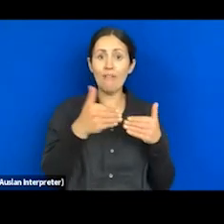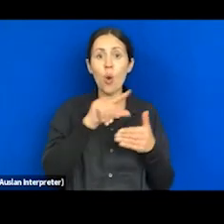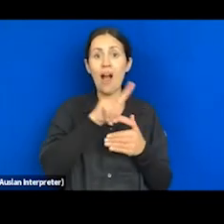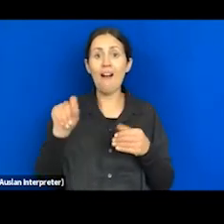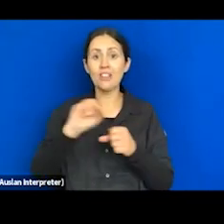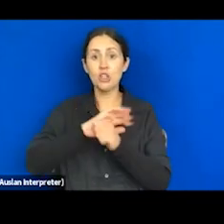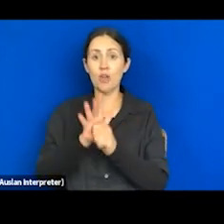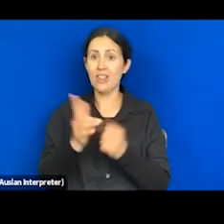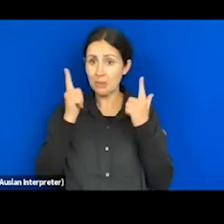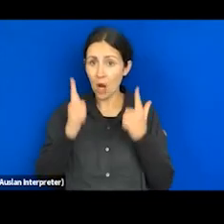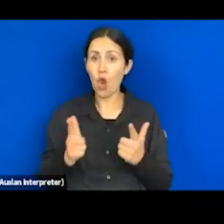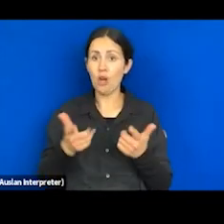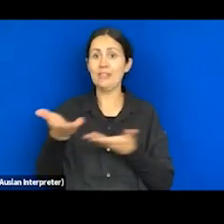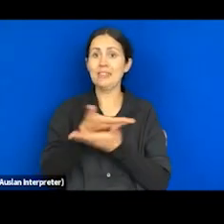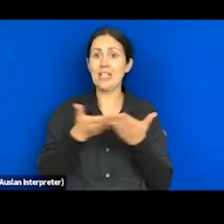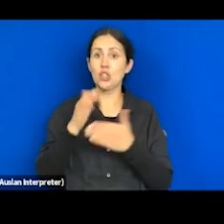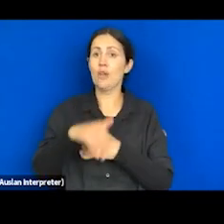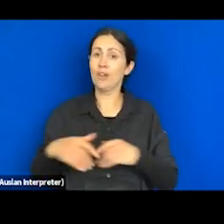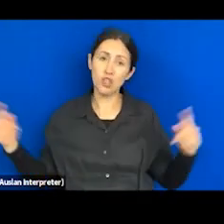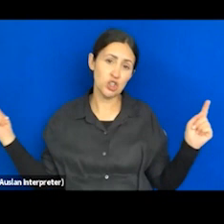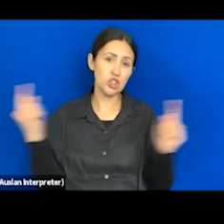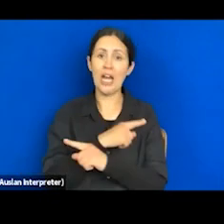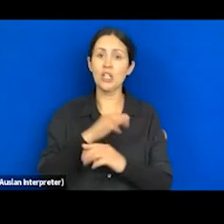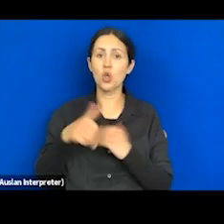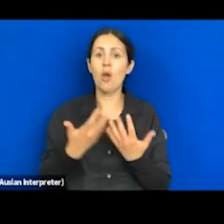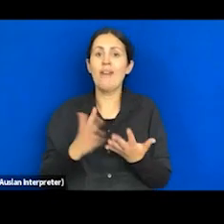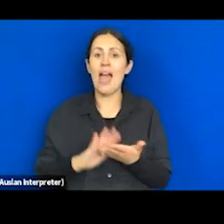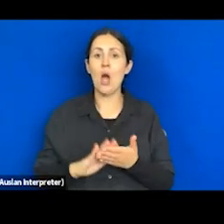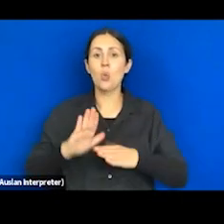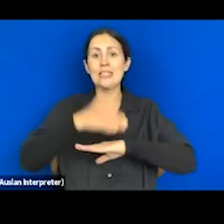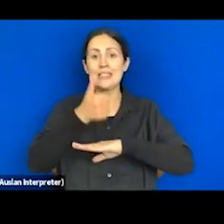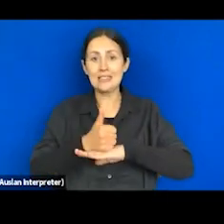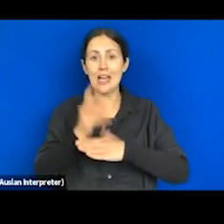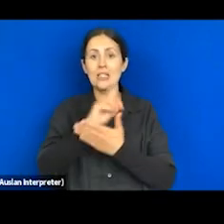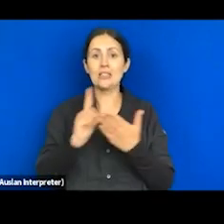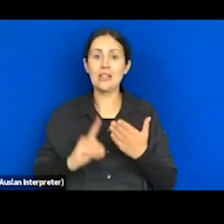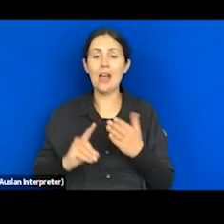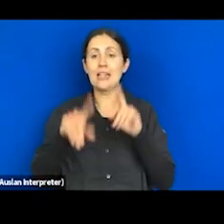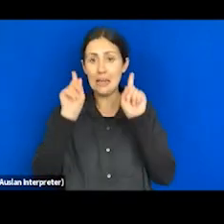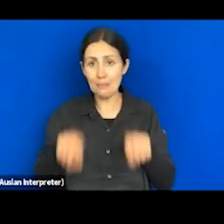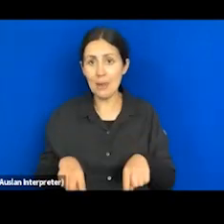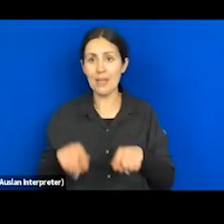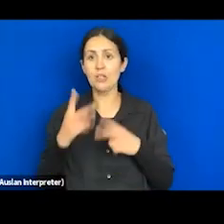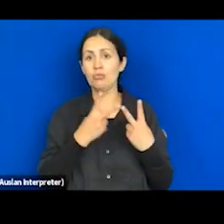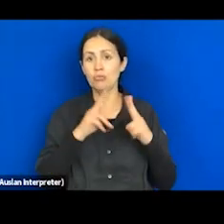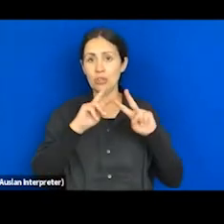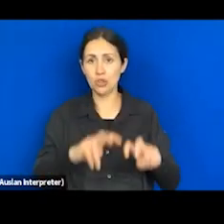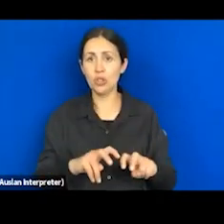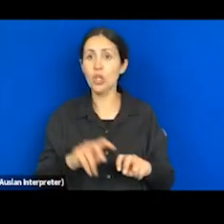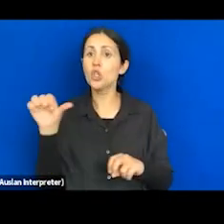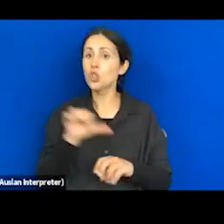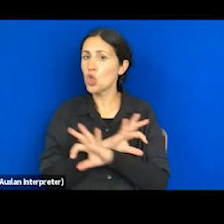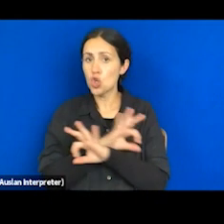discussion around accelerating changes to the way we do study design and implementation, and that should not exclude substance use disorder treatment and should